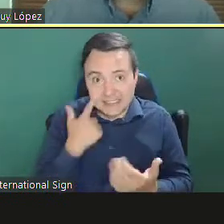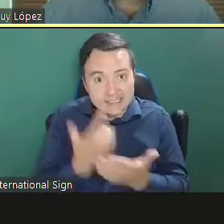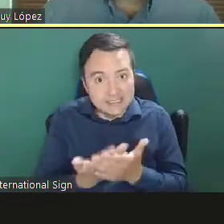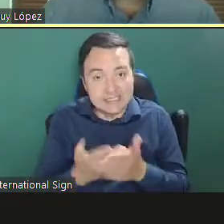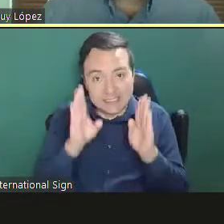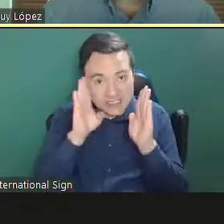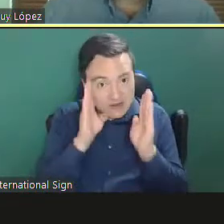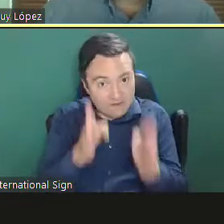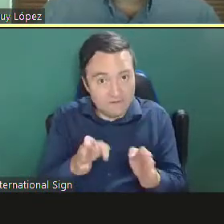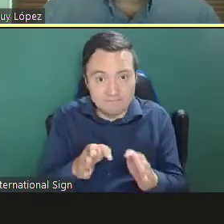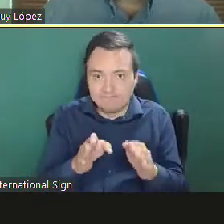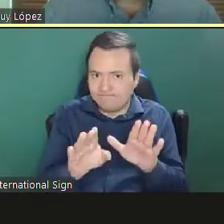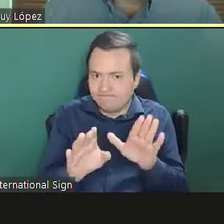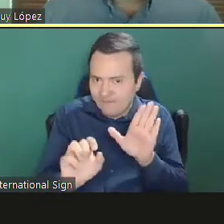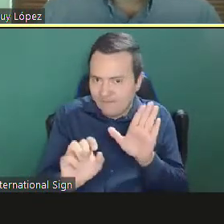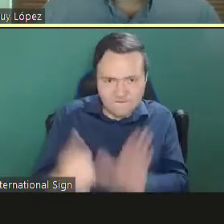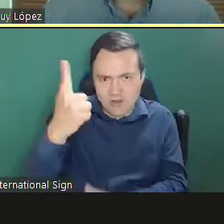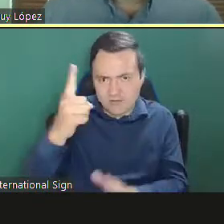in